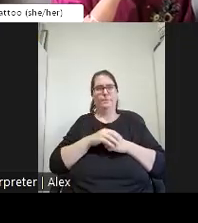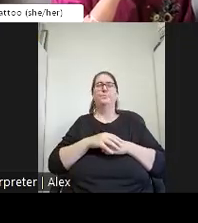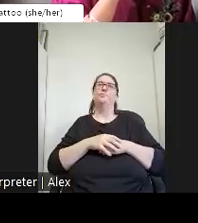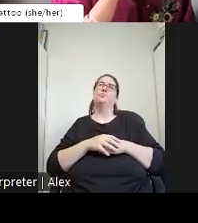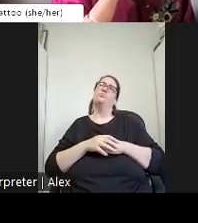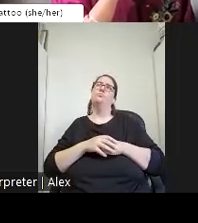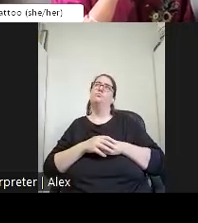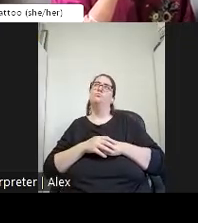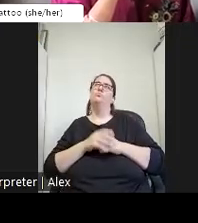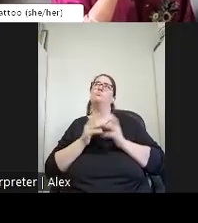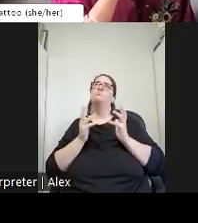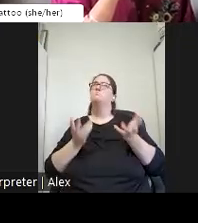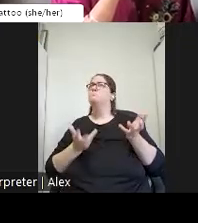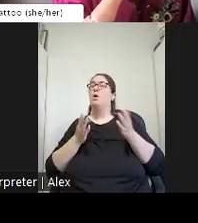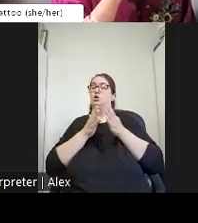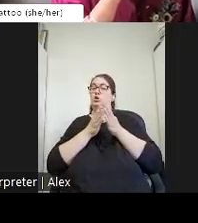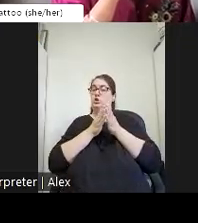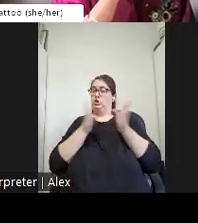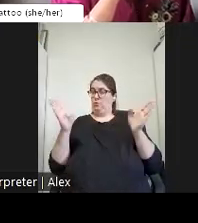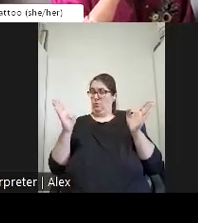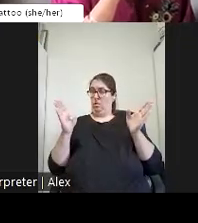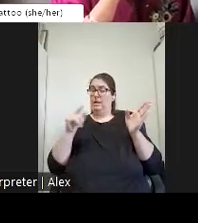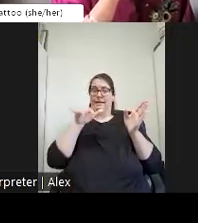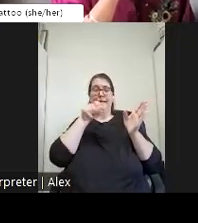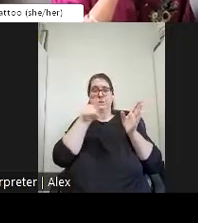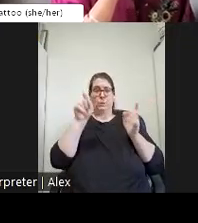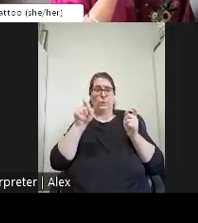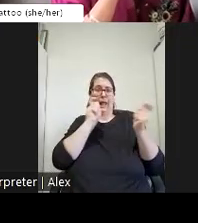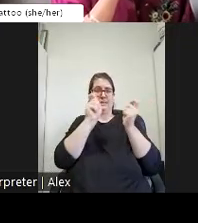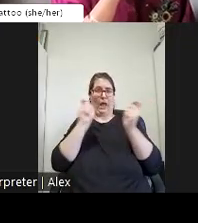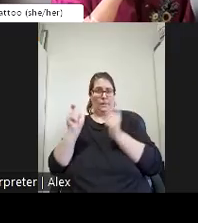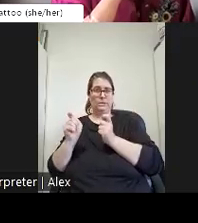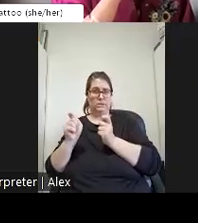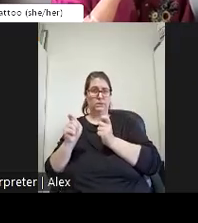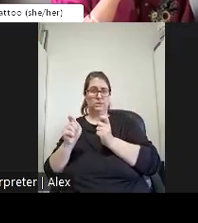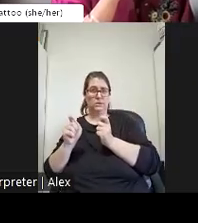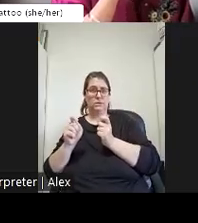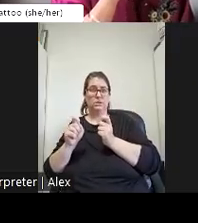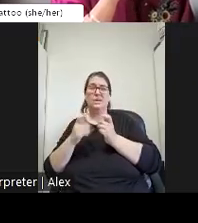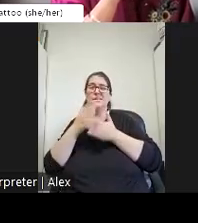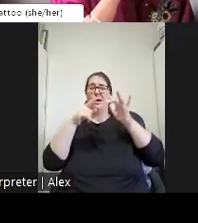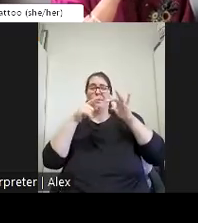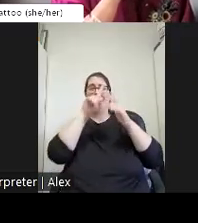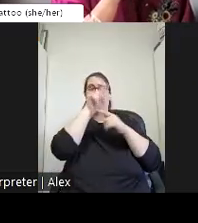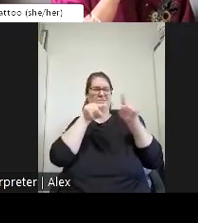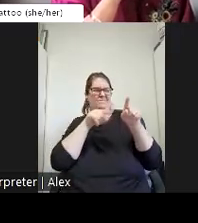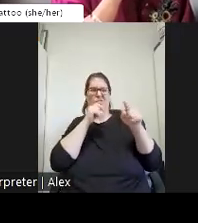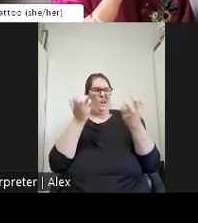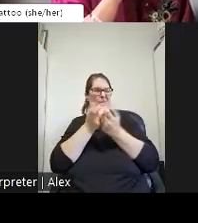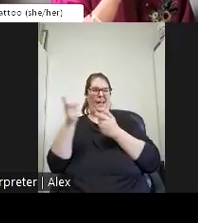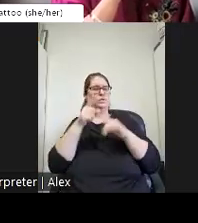I think broadly speaking, yes, you can adapt the tool. You can also skip the questions.